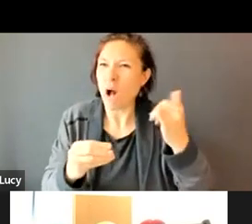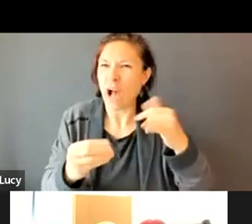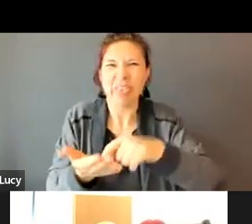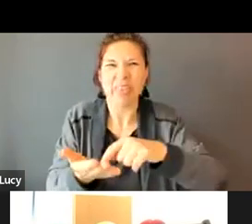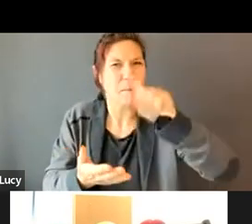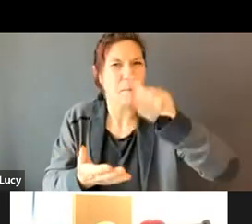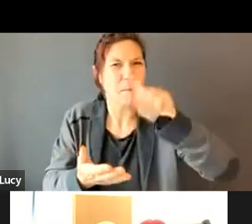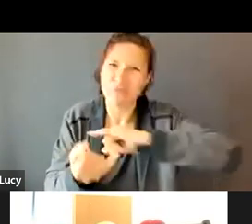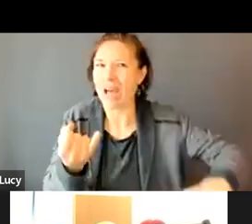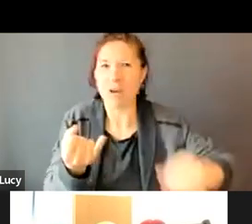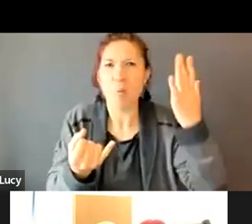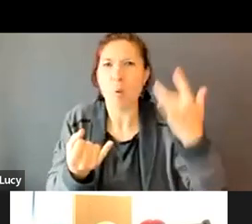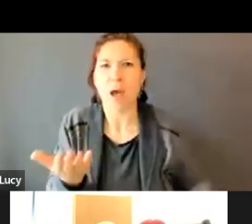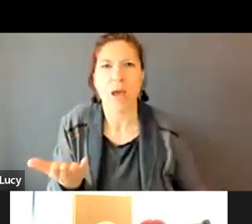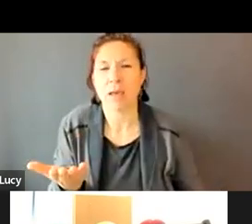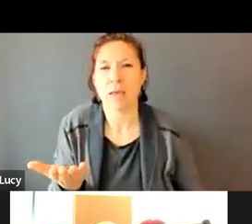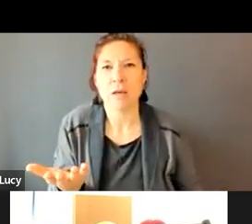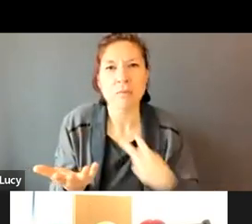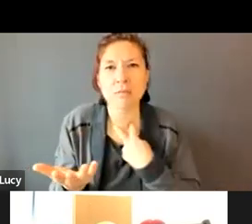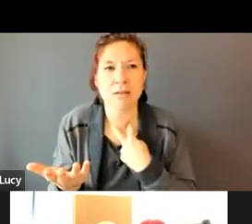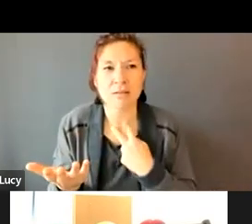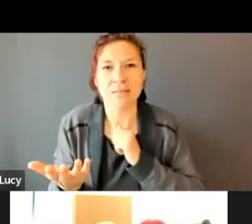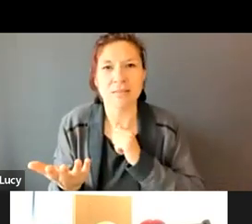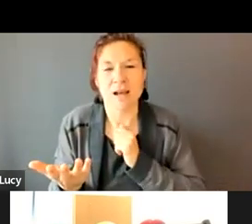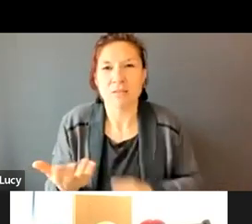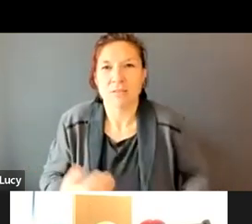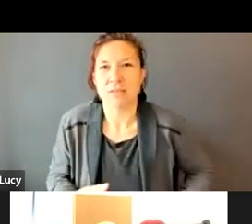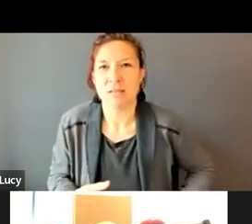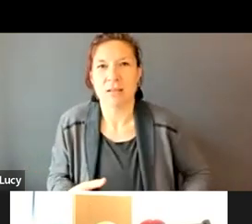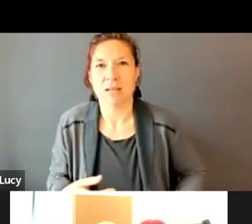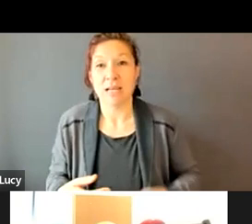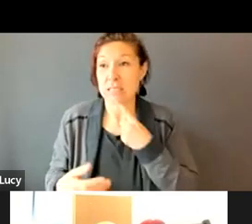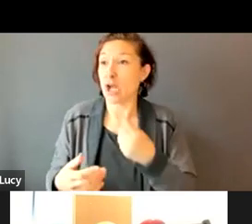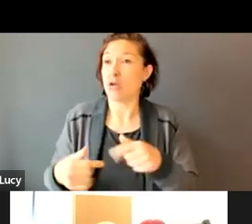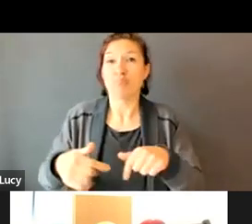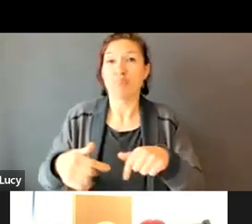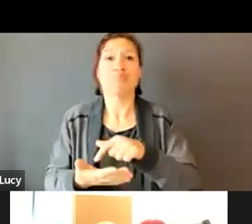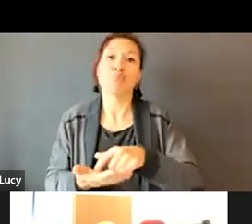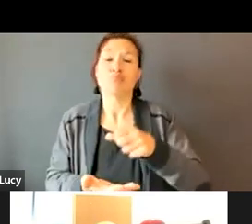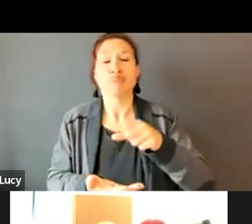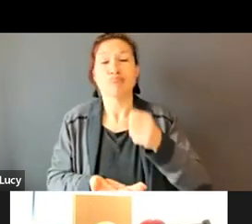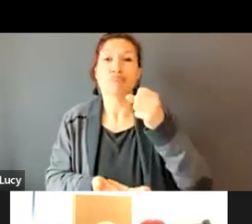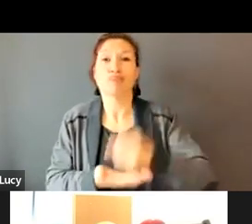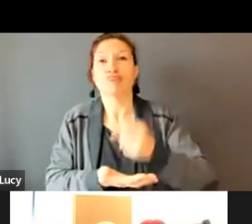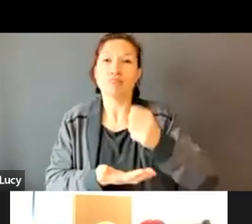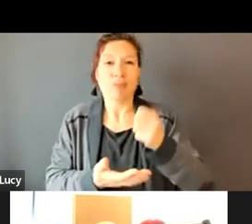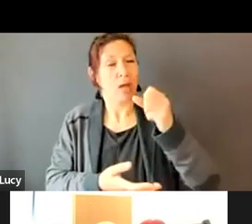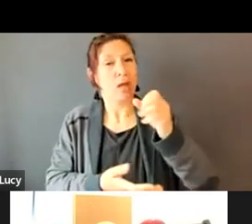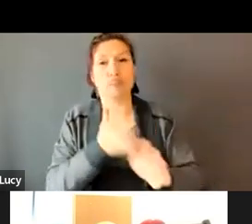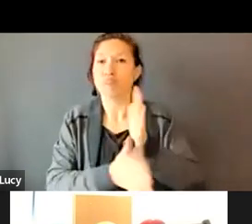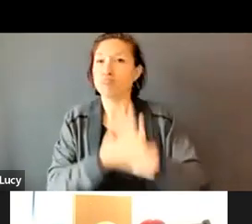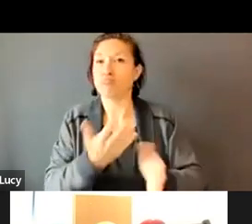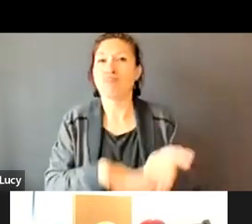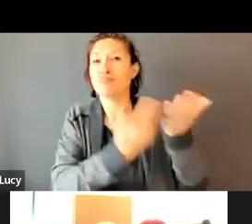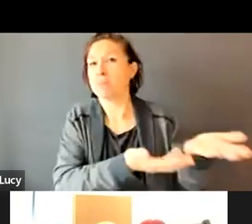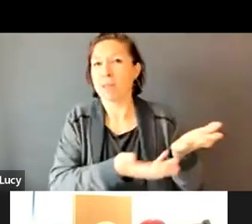to be in a place where we're sort of lying to ourselves and saying that like we're done and this is it and like we have to make the decision tonight I think that's how we get